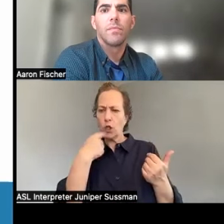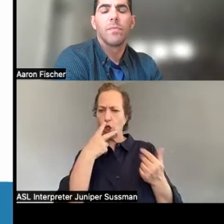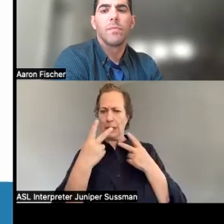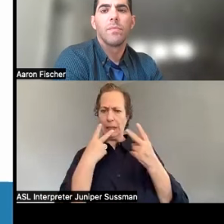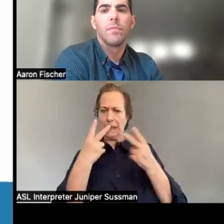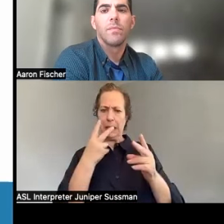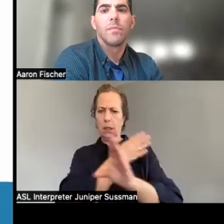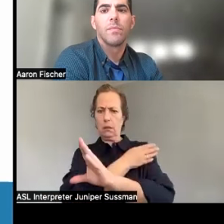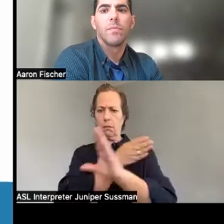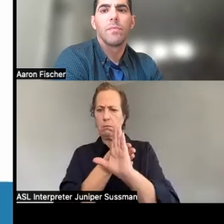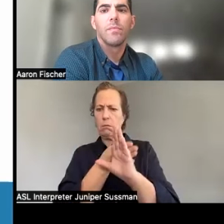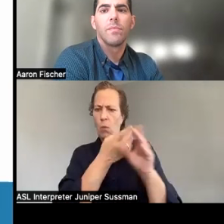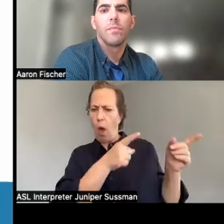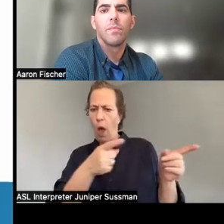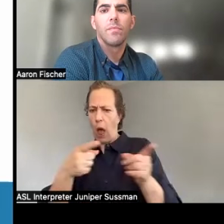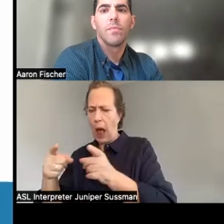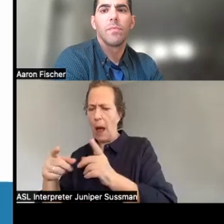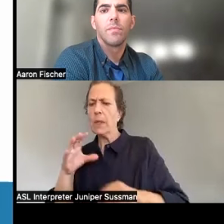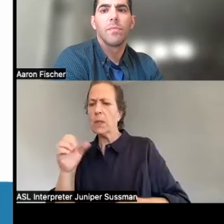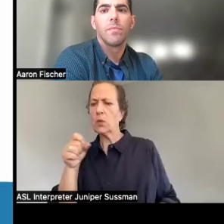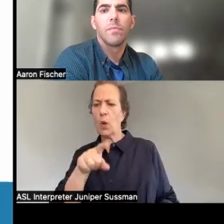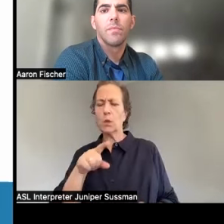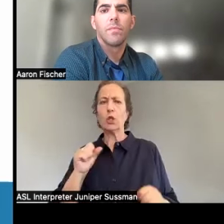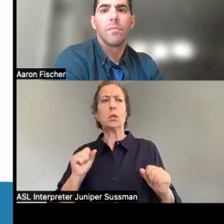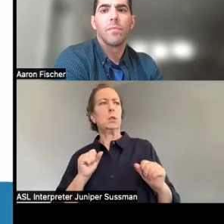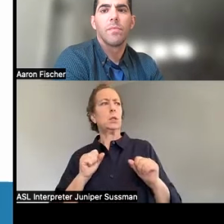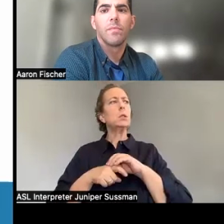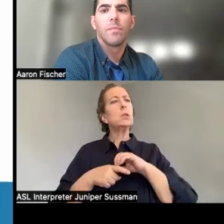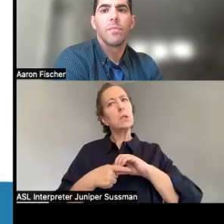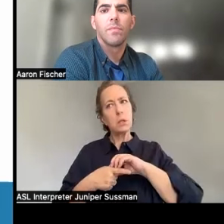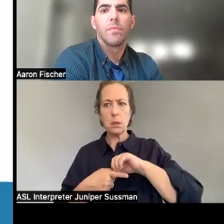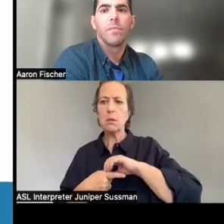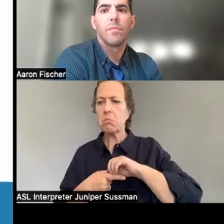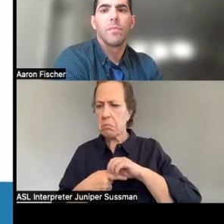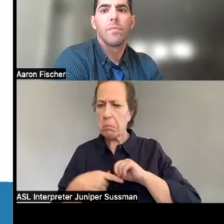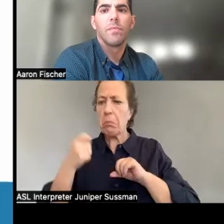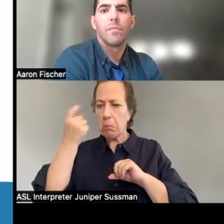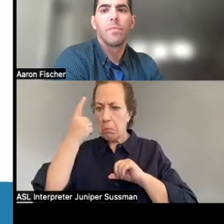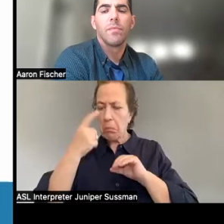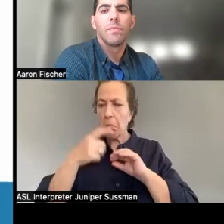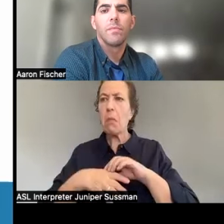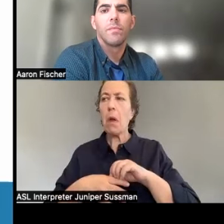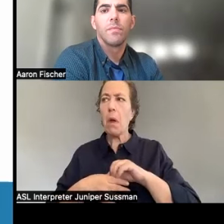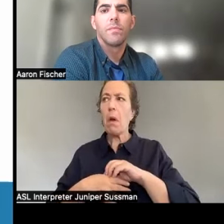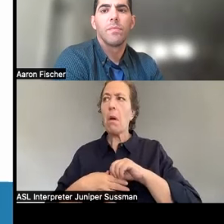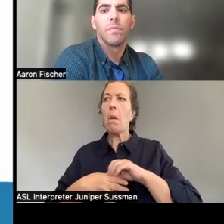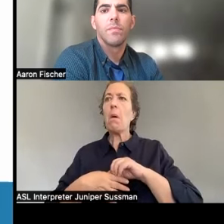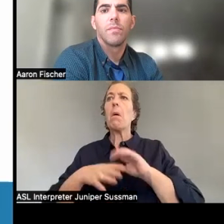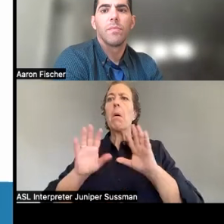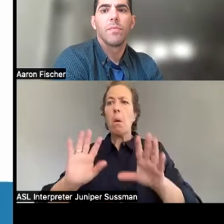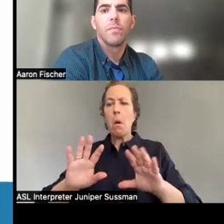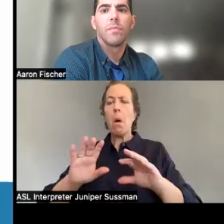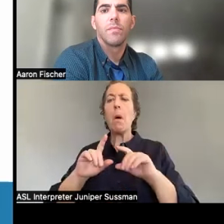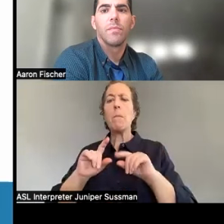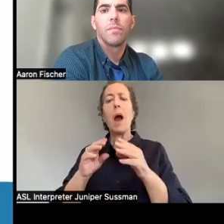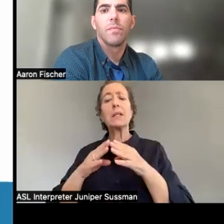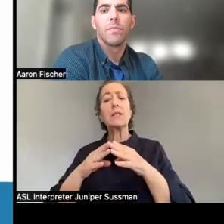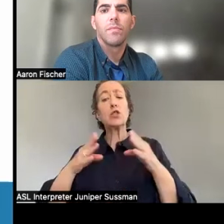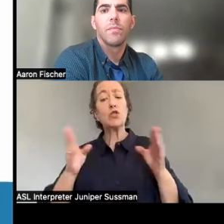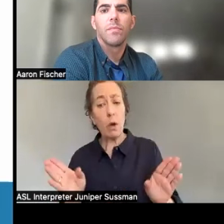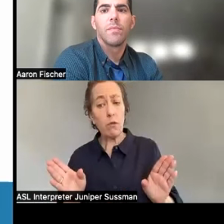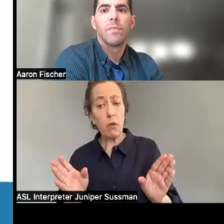fear a reaction to her request, but in general, it is a good idea for